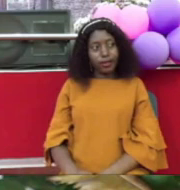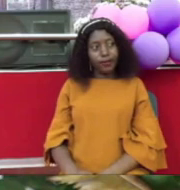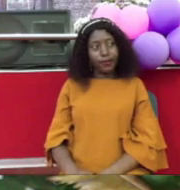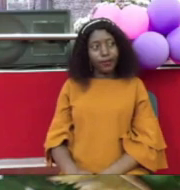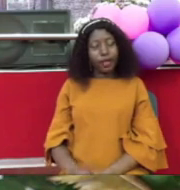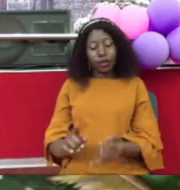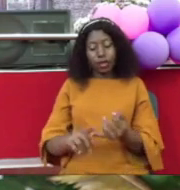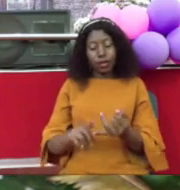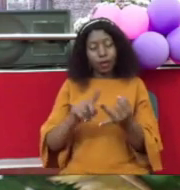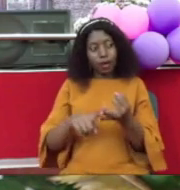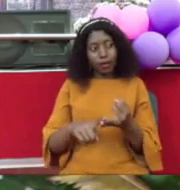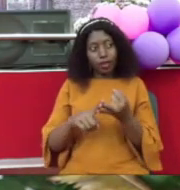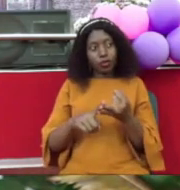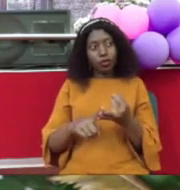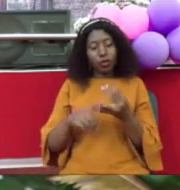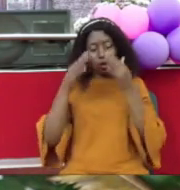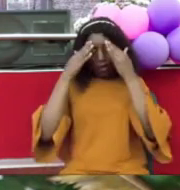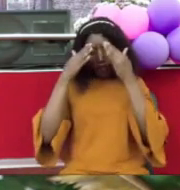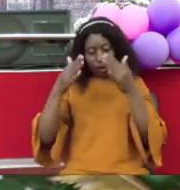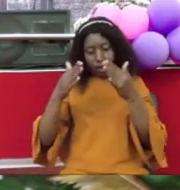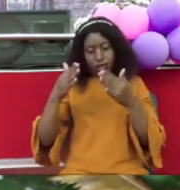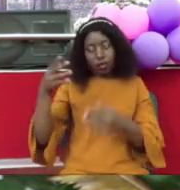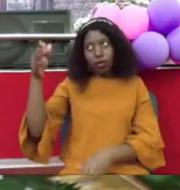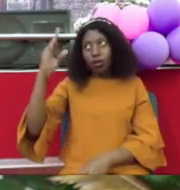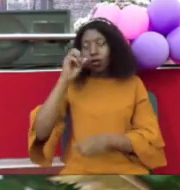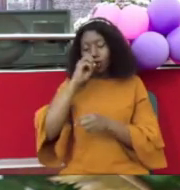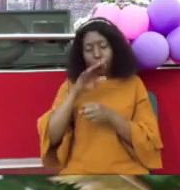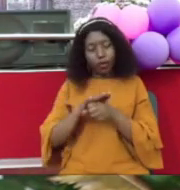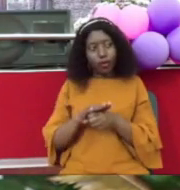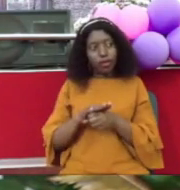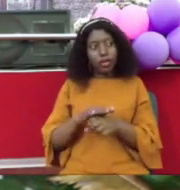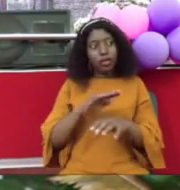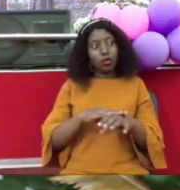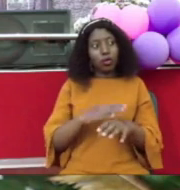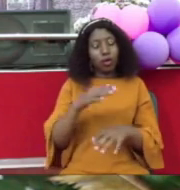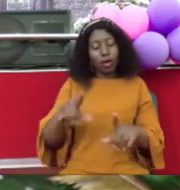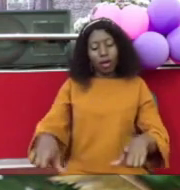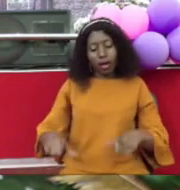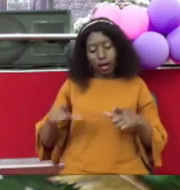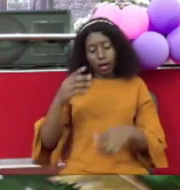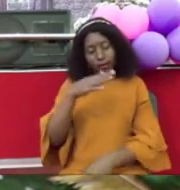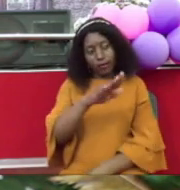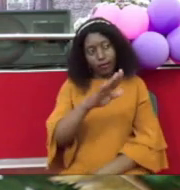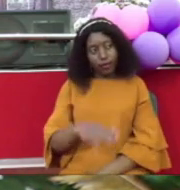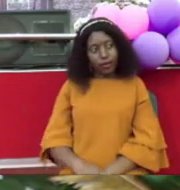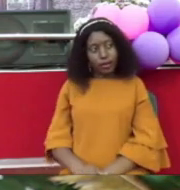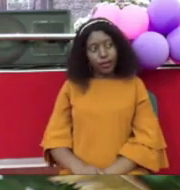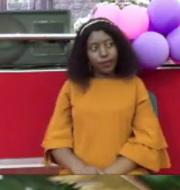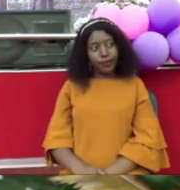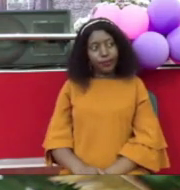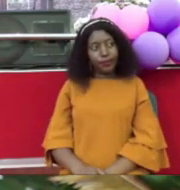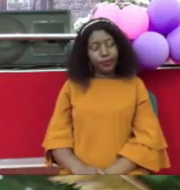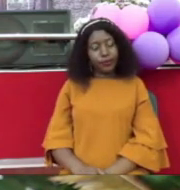focus on God and his promises over your life. Kwa hivyo ukaweze kutazamia Mungu na ahadi zake juu ya maisha